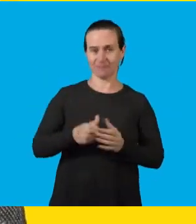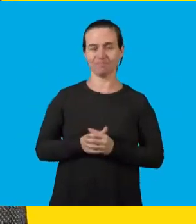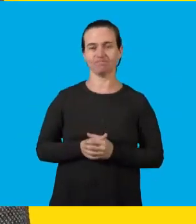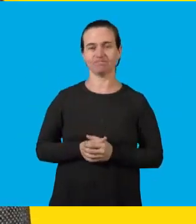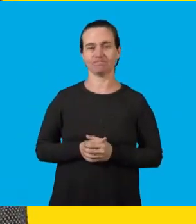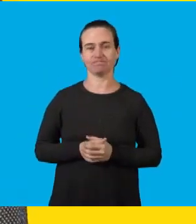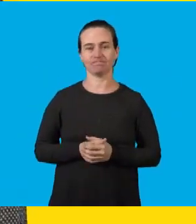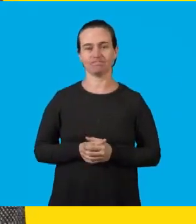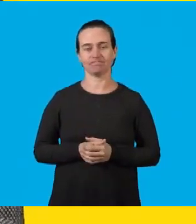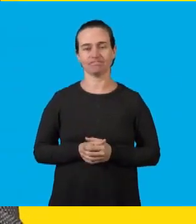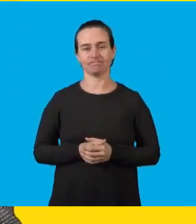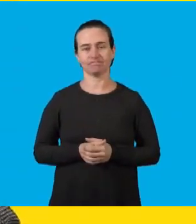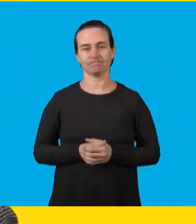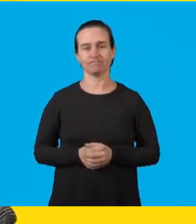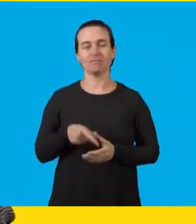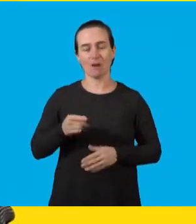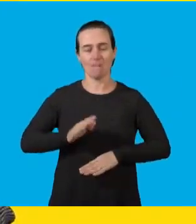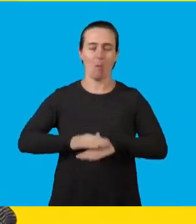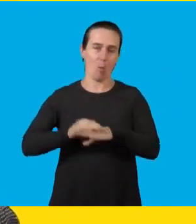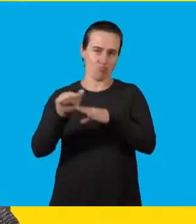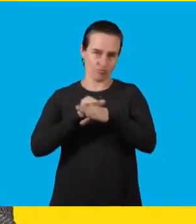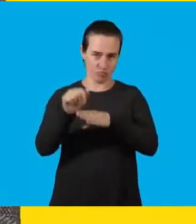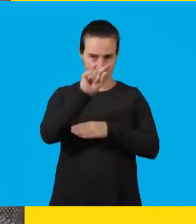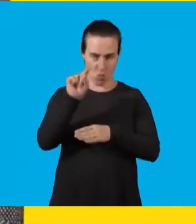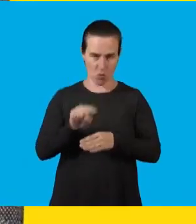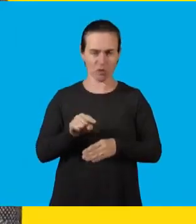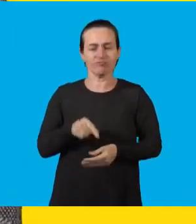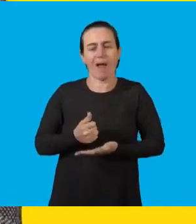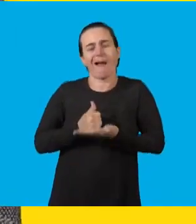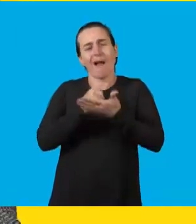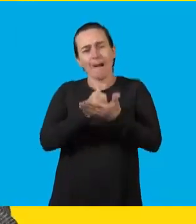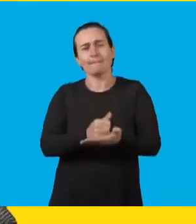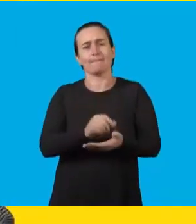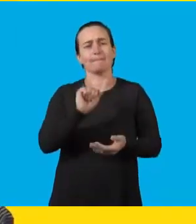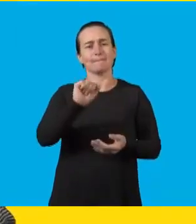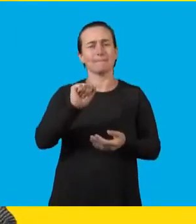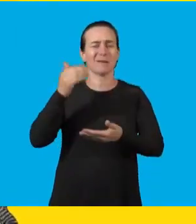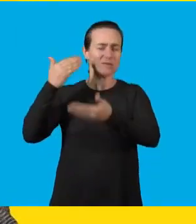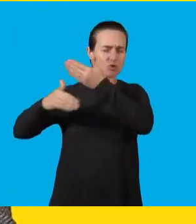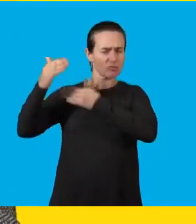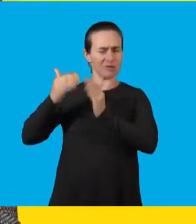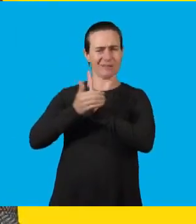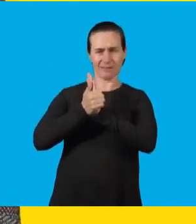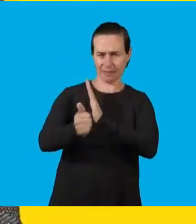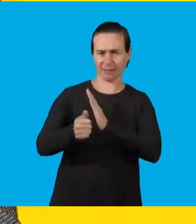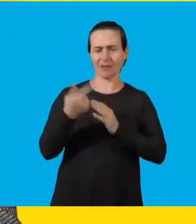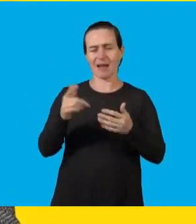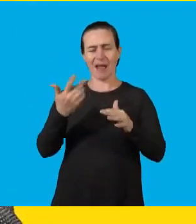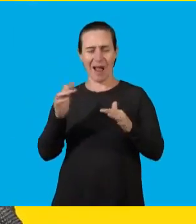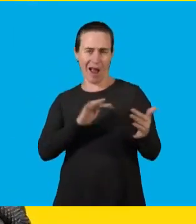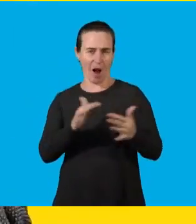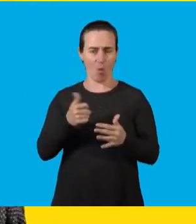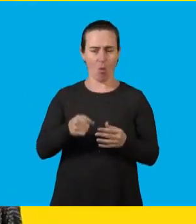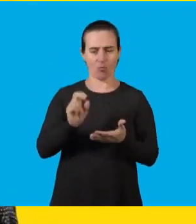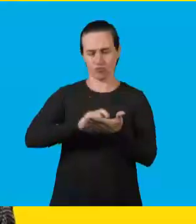Welcome back. Let's look at more practice questions to help you with your historical skills